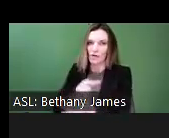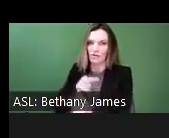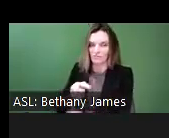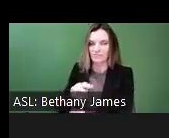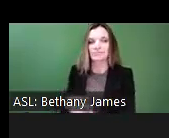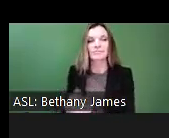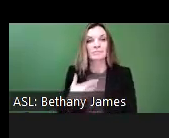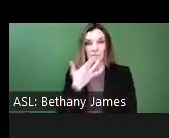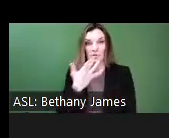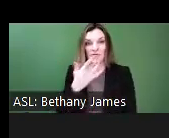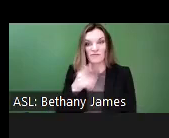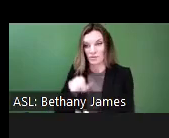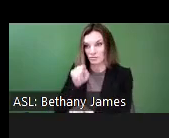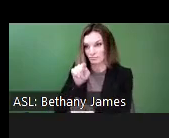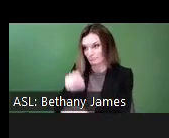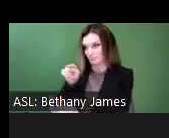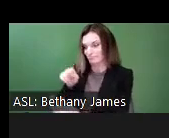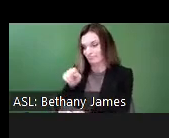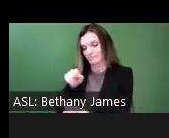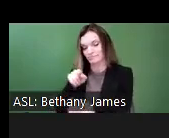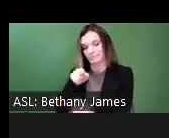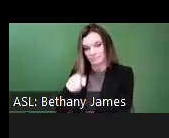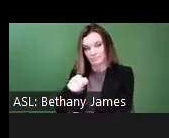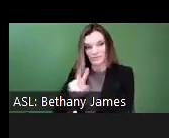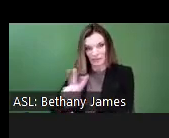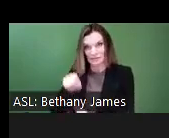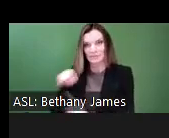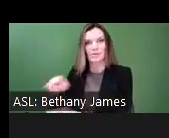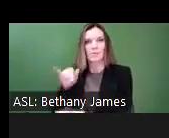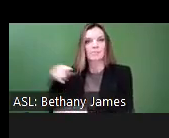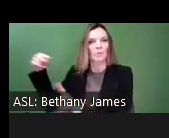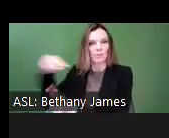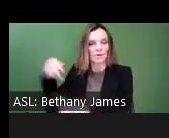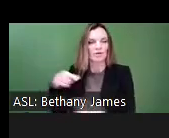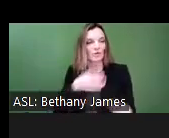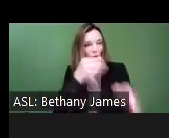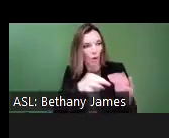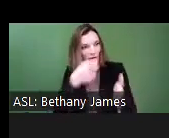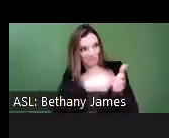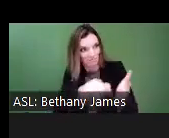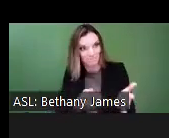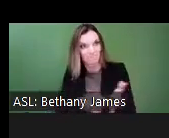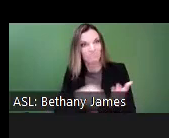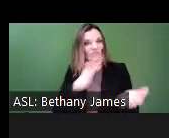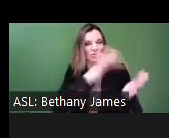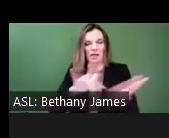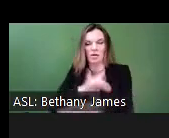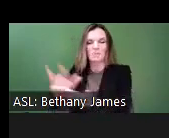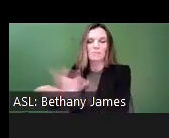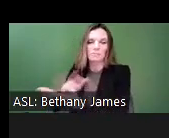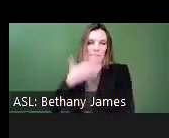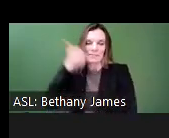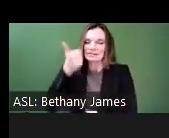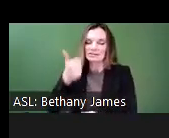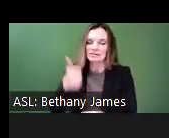your application. If an application and your request is denied, you must wait